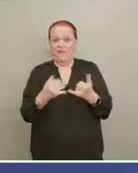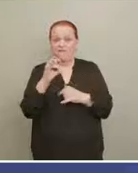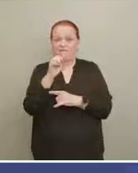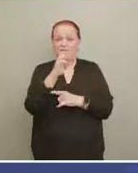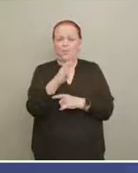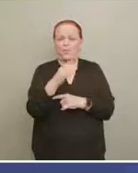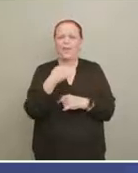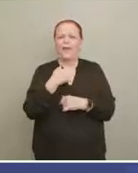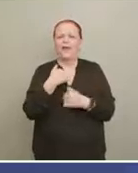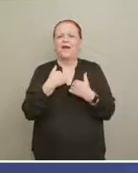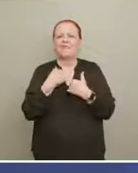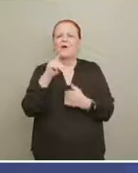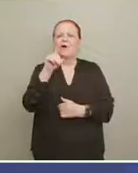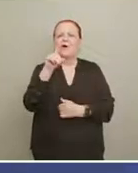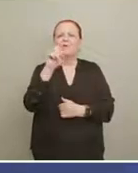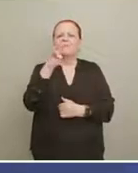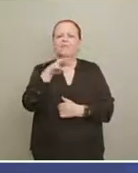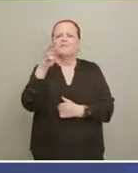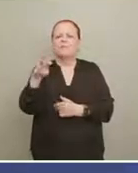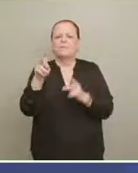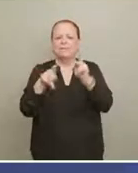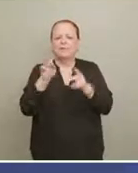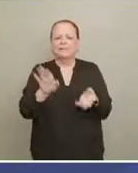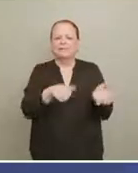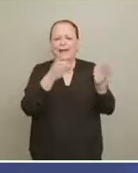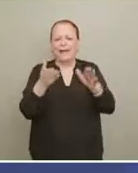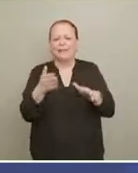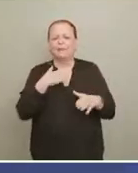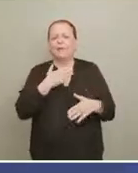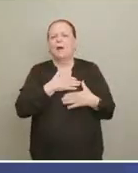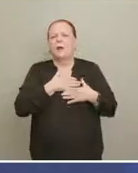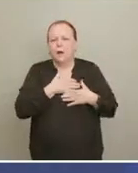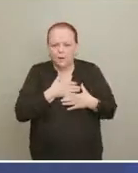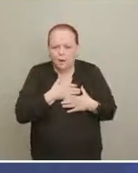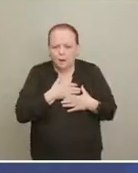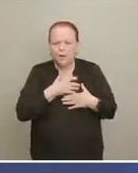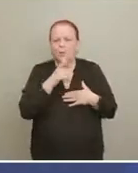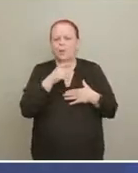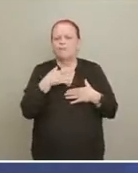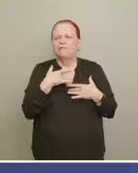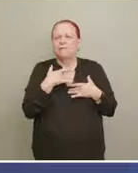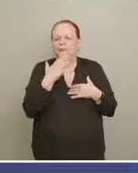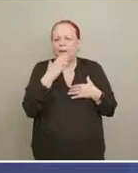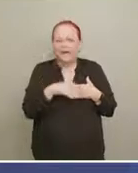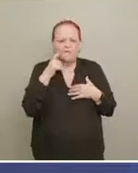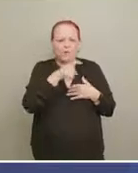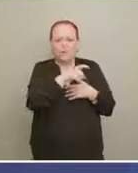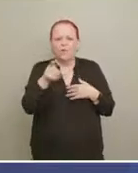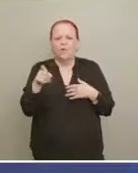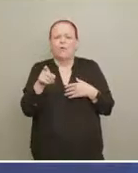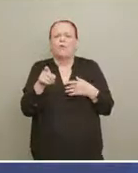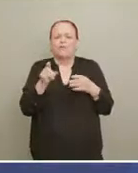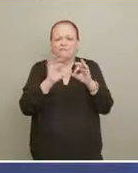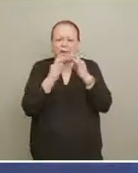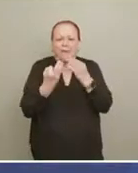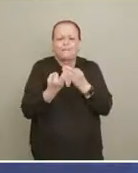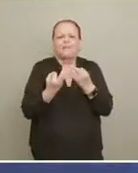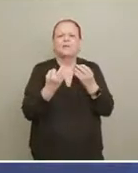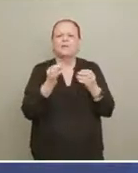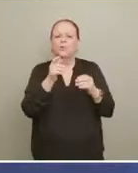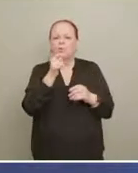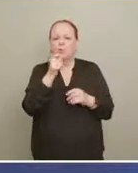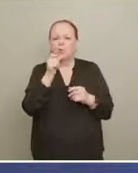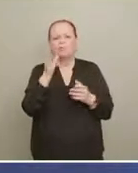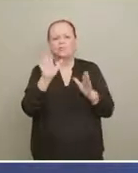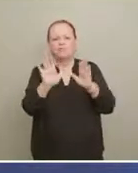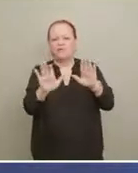February, we clock in as 144 deaths. My heart really go out to the family members of those folks who passed away for this 2 years